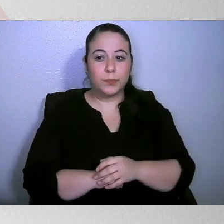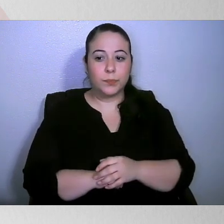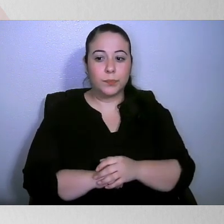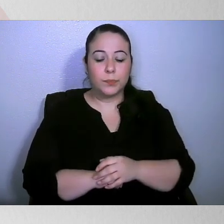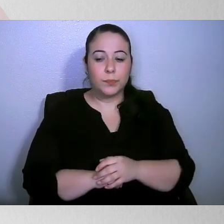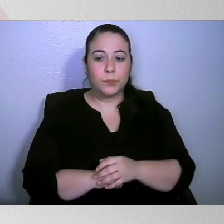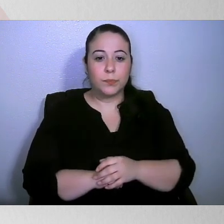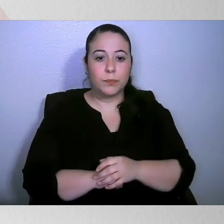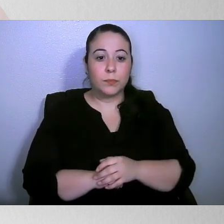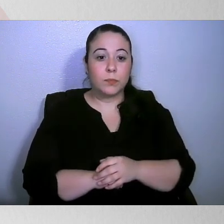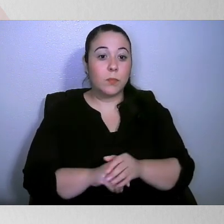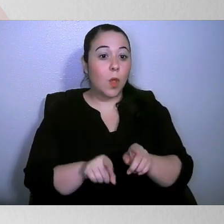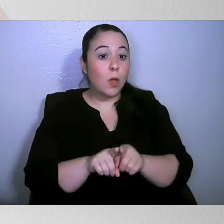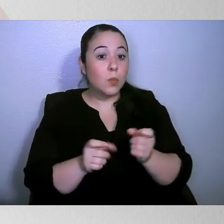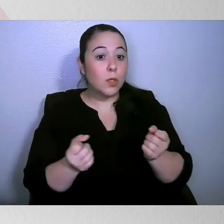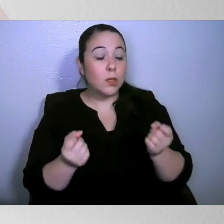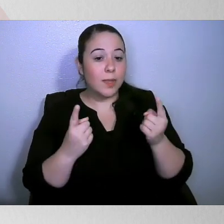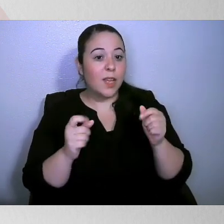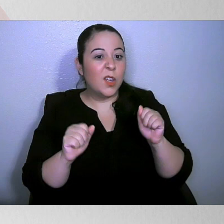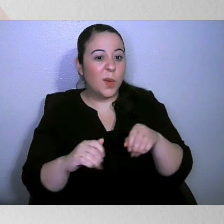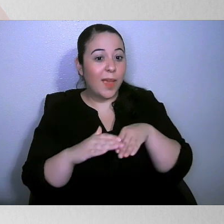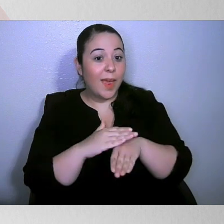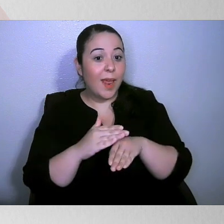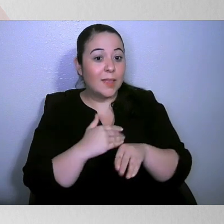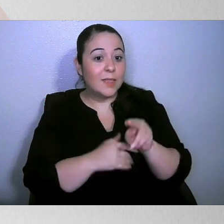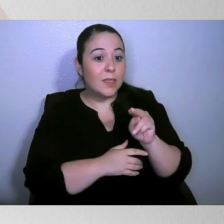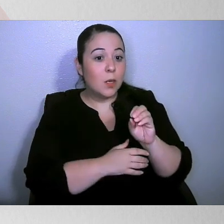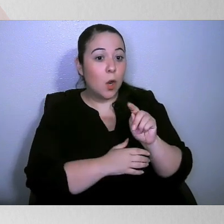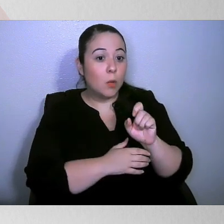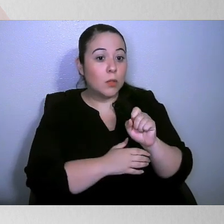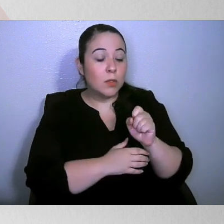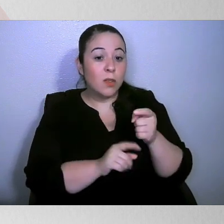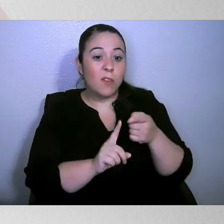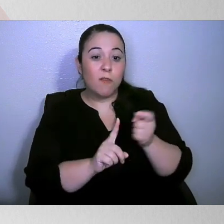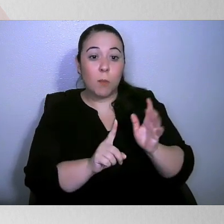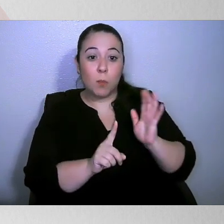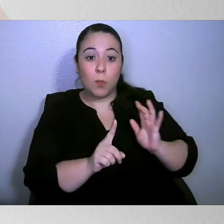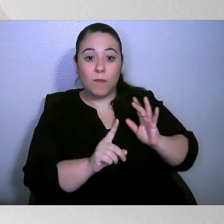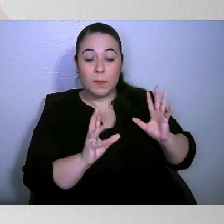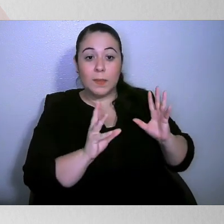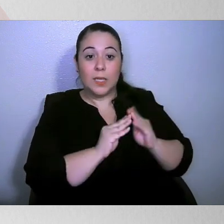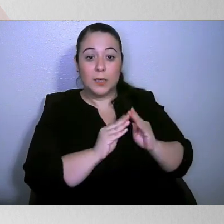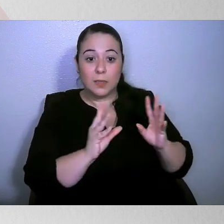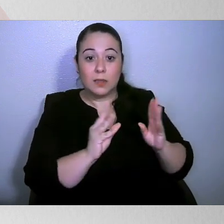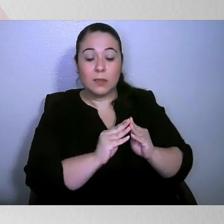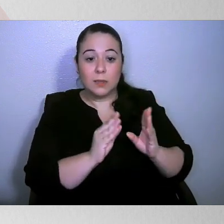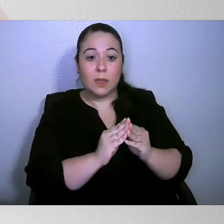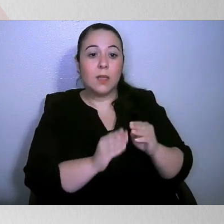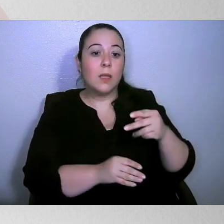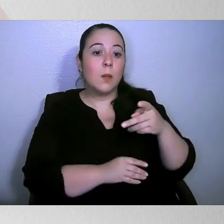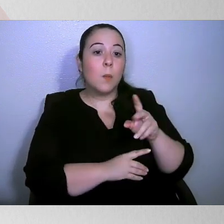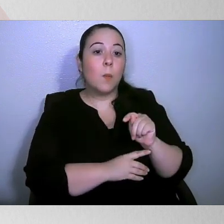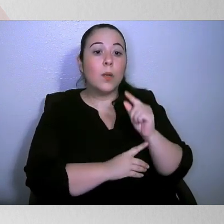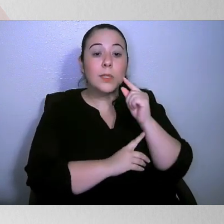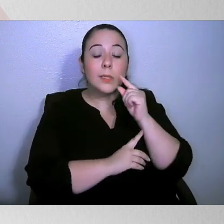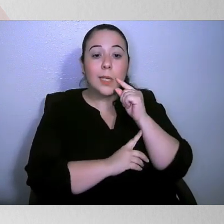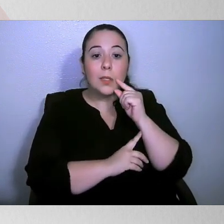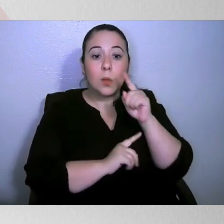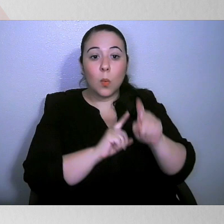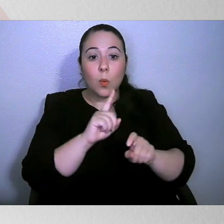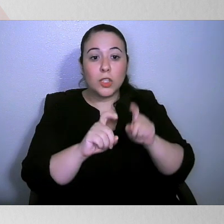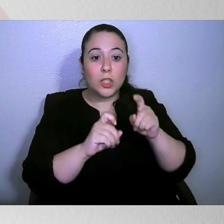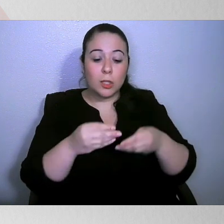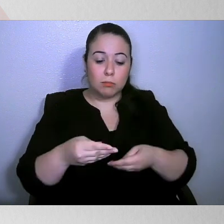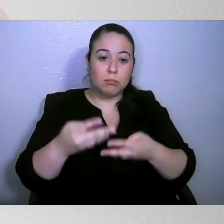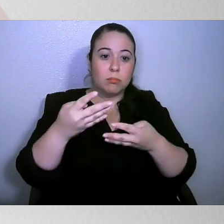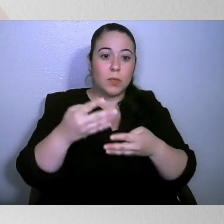Also, know that you may access the notes to our previous community meetings and planning team meetings, Port SA questionnaires, and the SA Tomorrow Comprehensive Plan